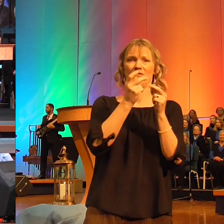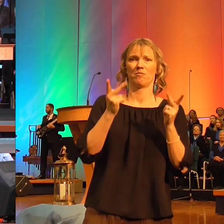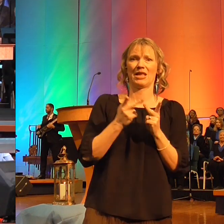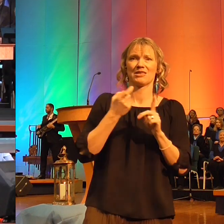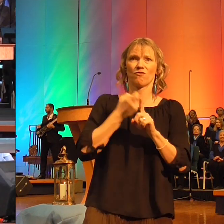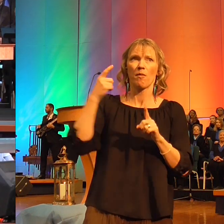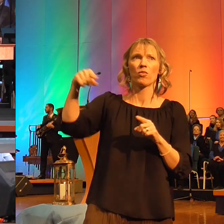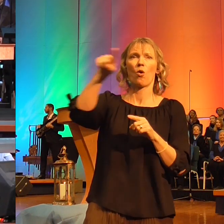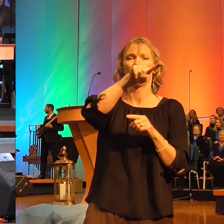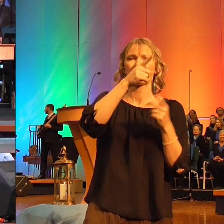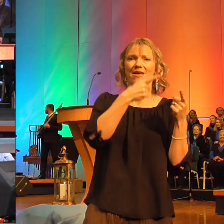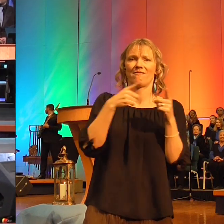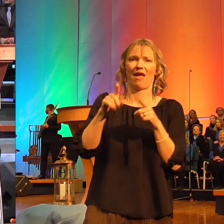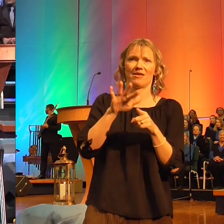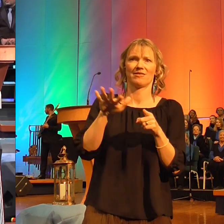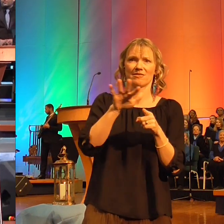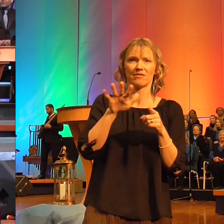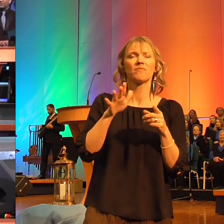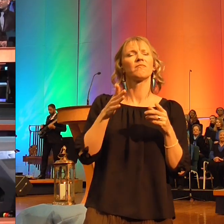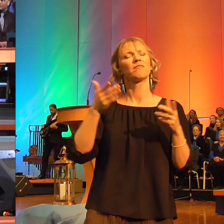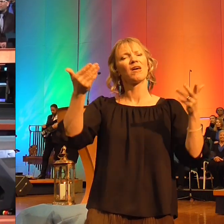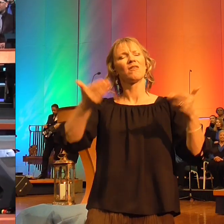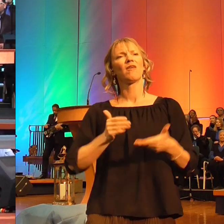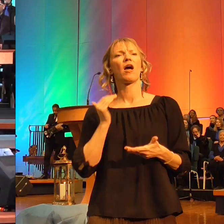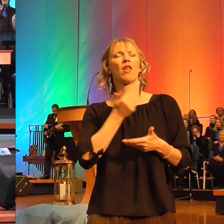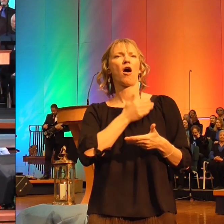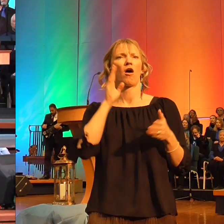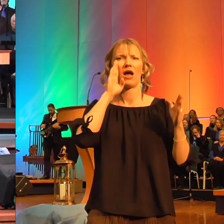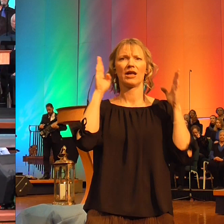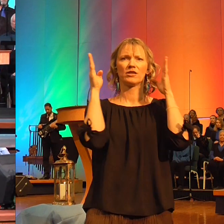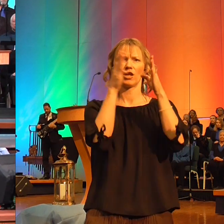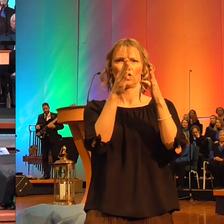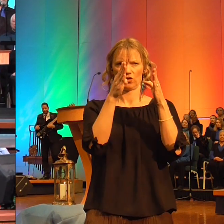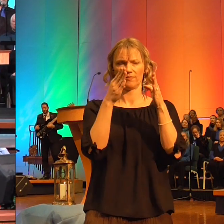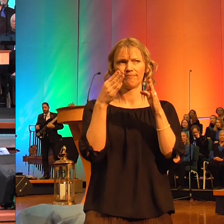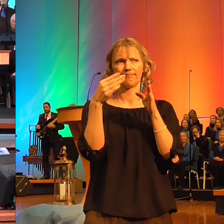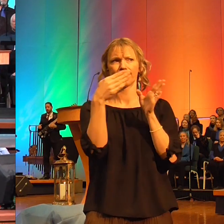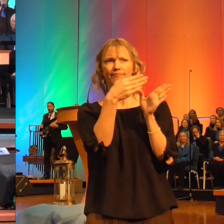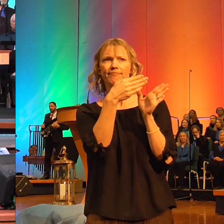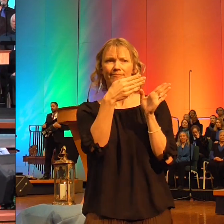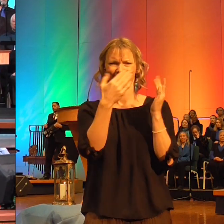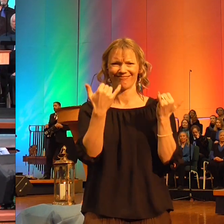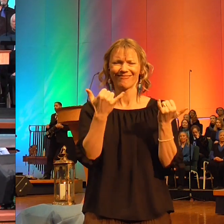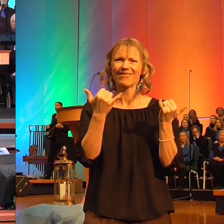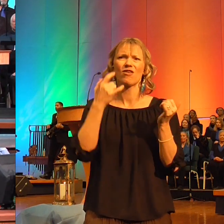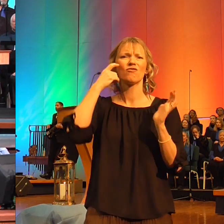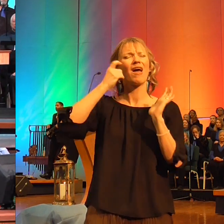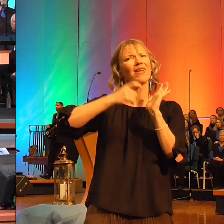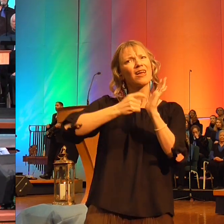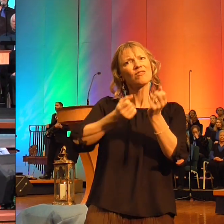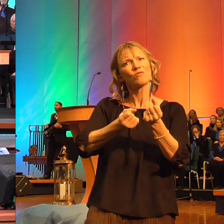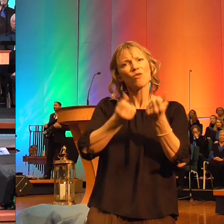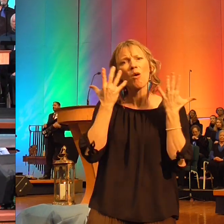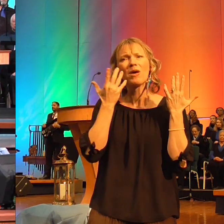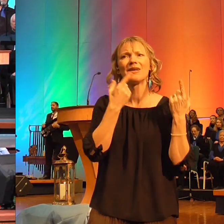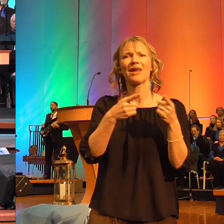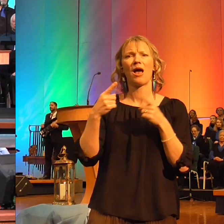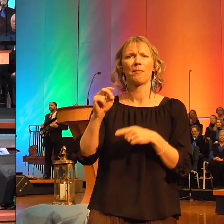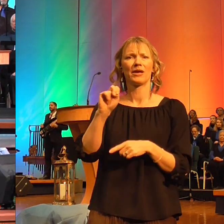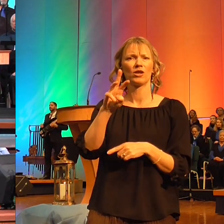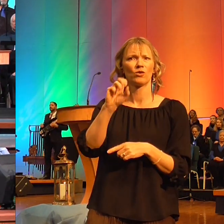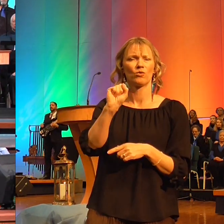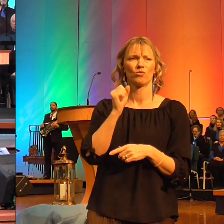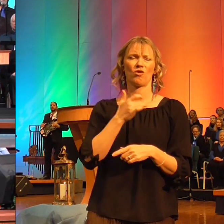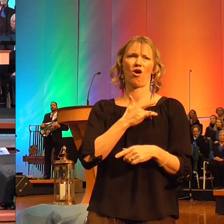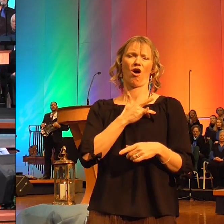as well. But I invite us to turn our attention to it just in recognition of so much going on in the news that hurts